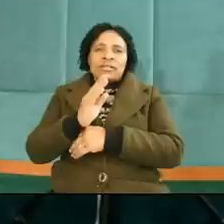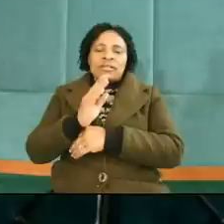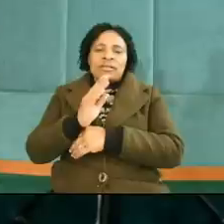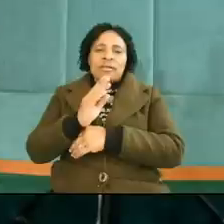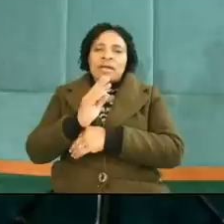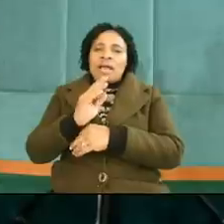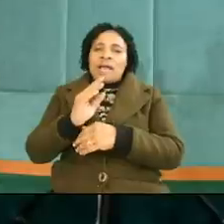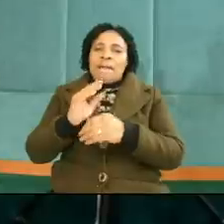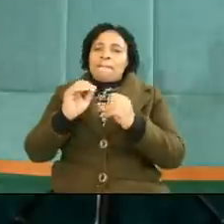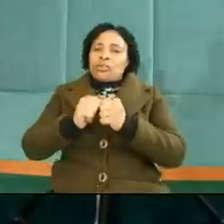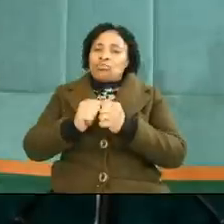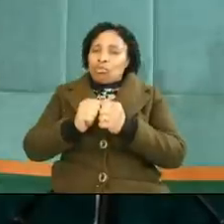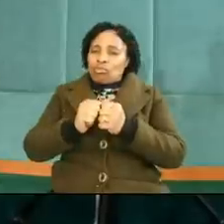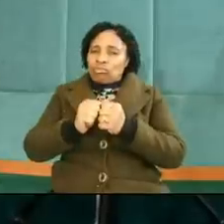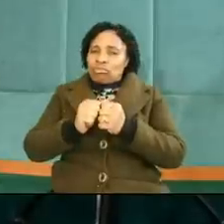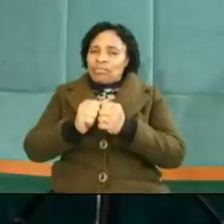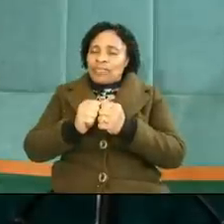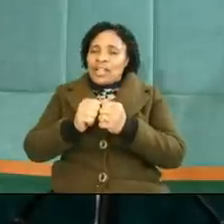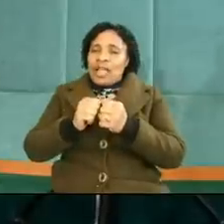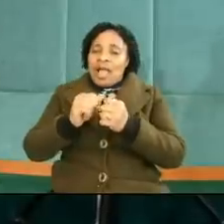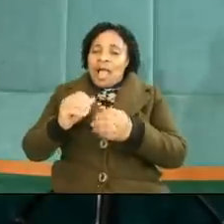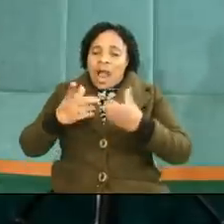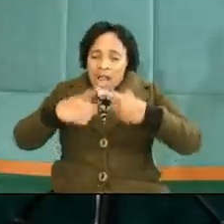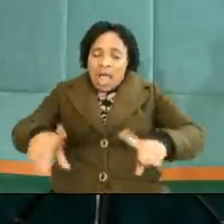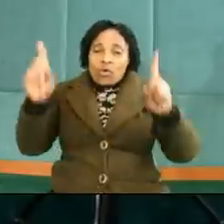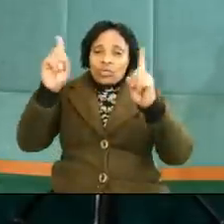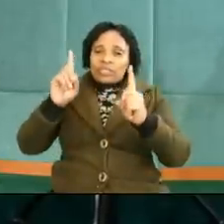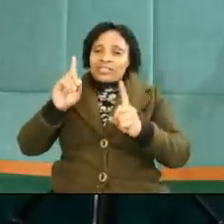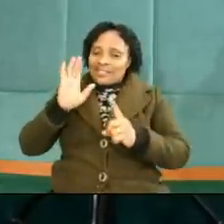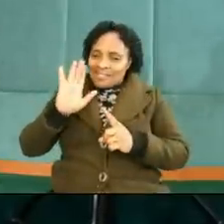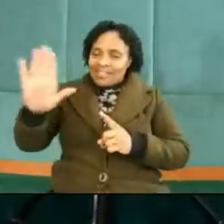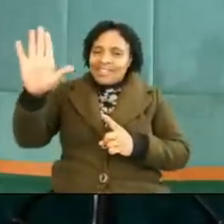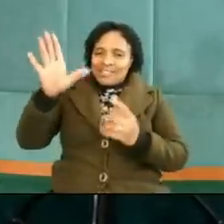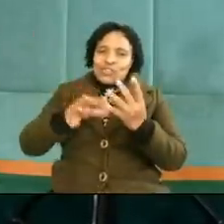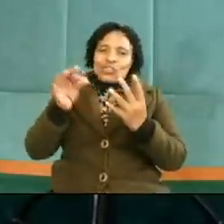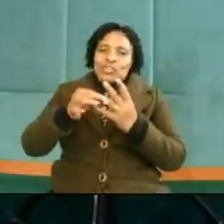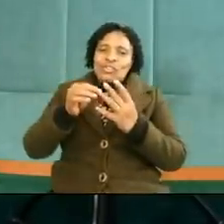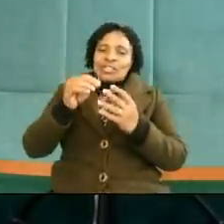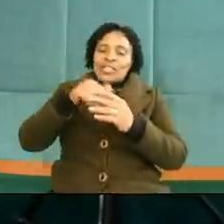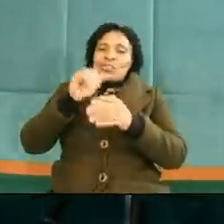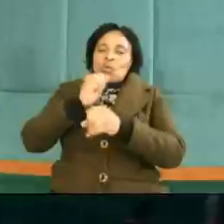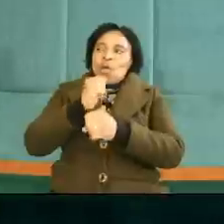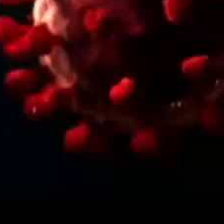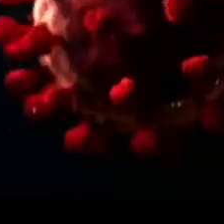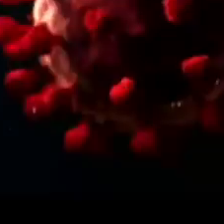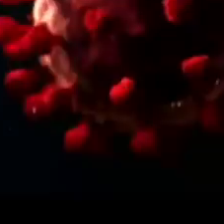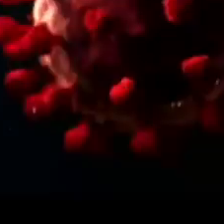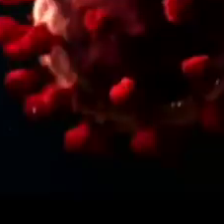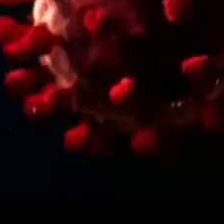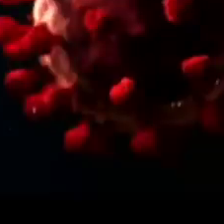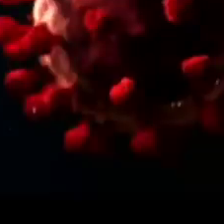permitted, my choice of words, God permitted a little virus